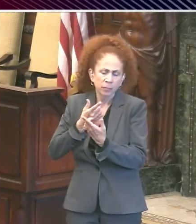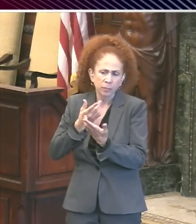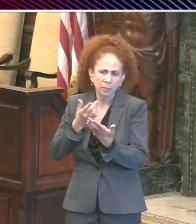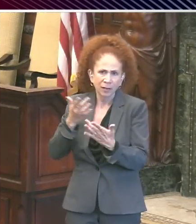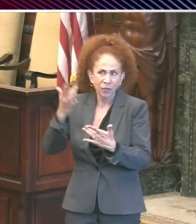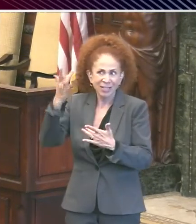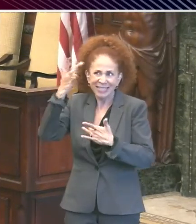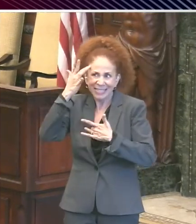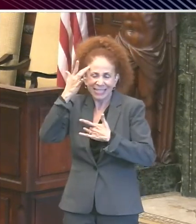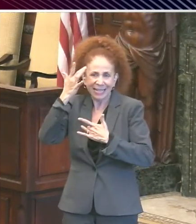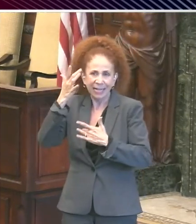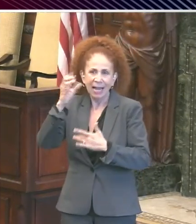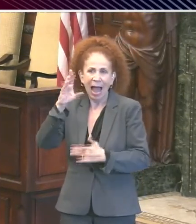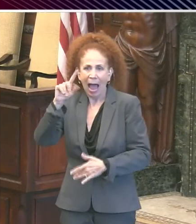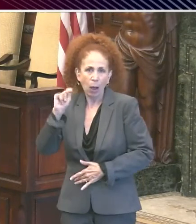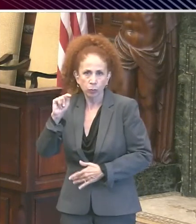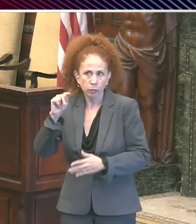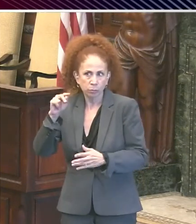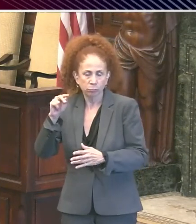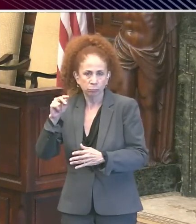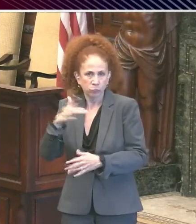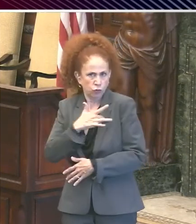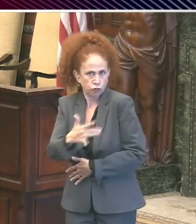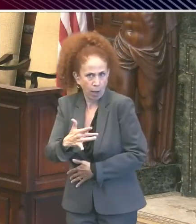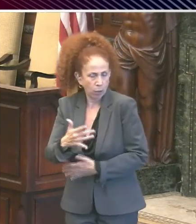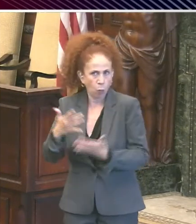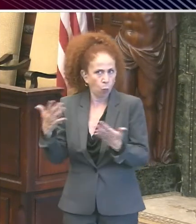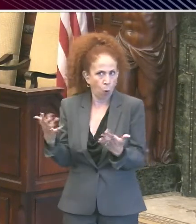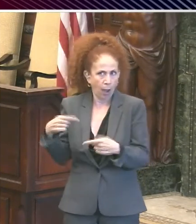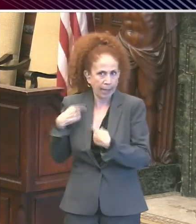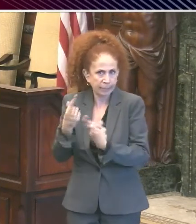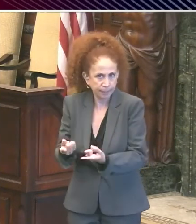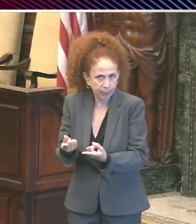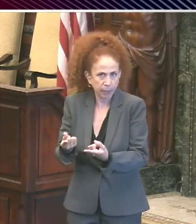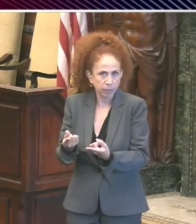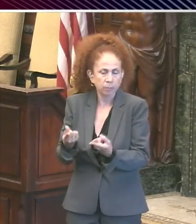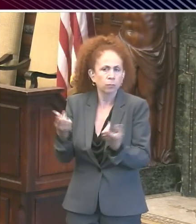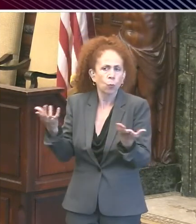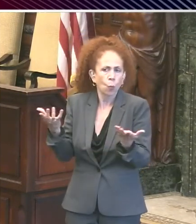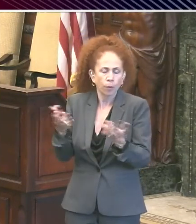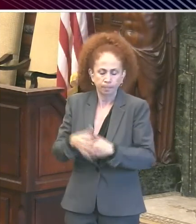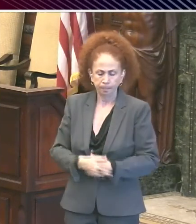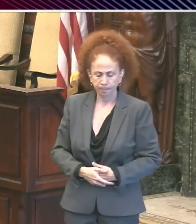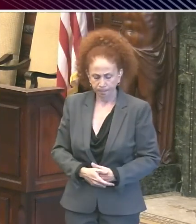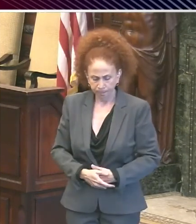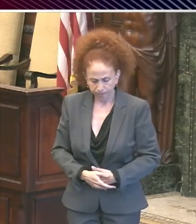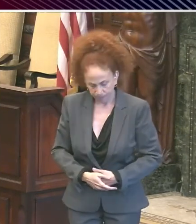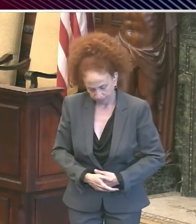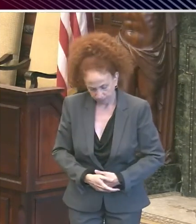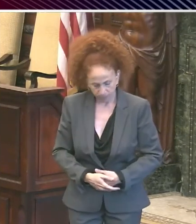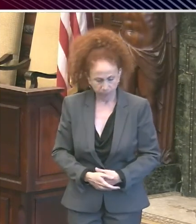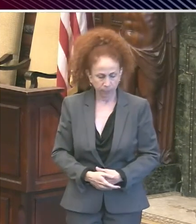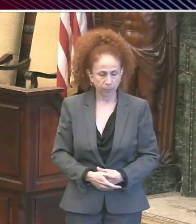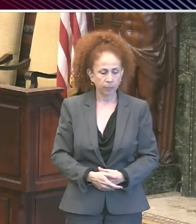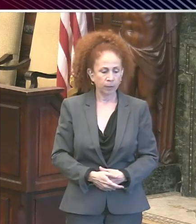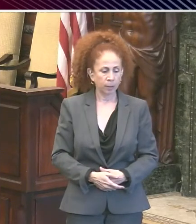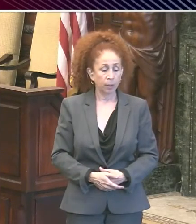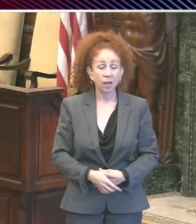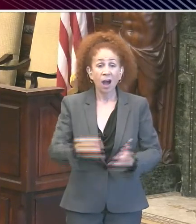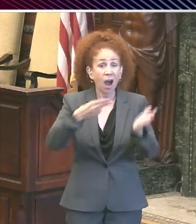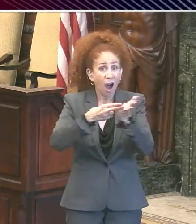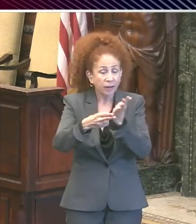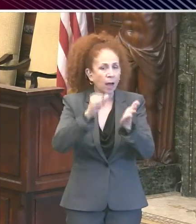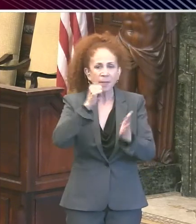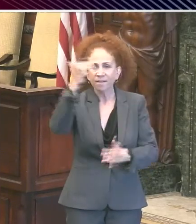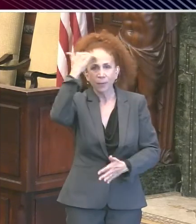sick outs, what the trend has been, and what that says. I honestly, Maggie, I'm not